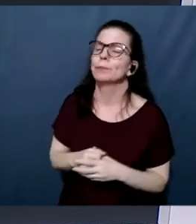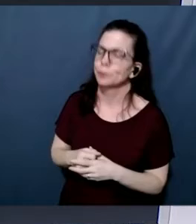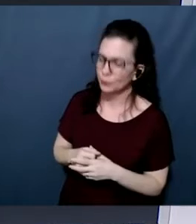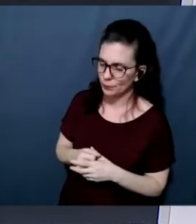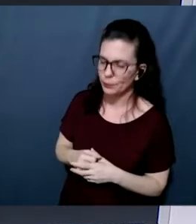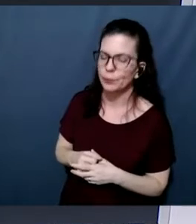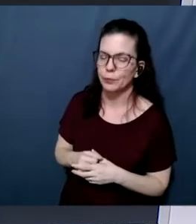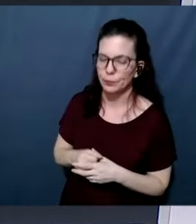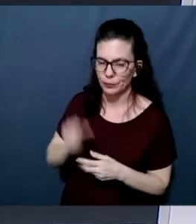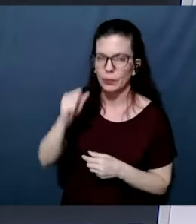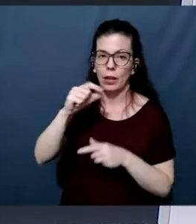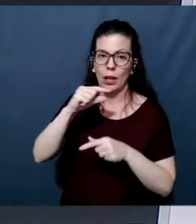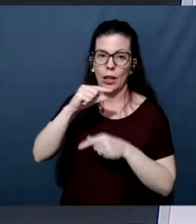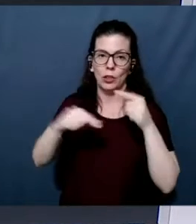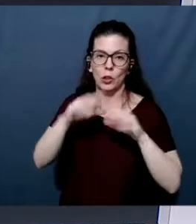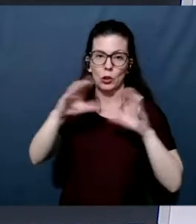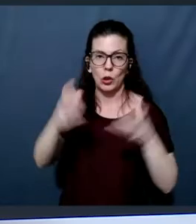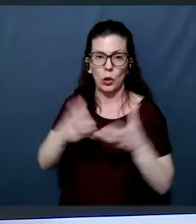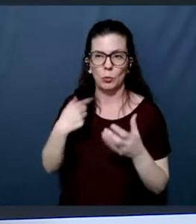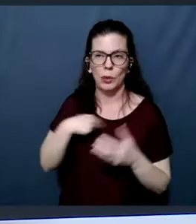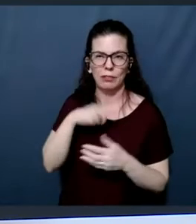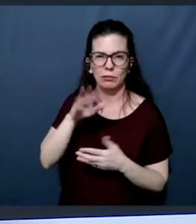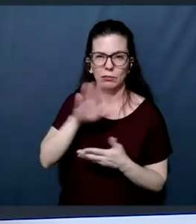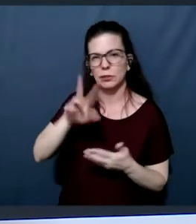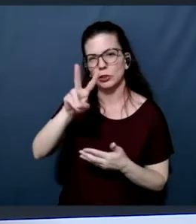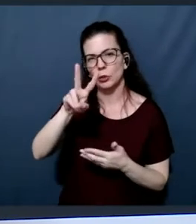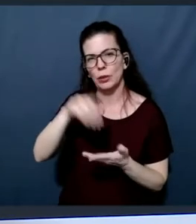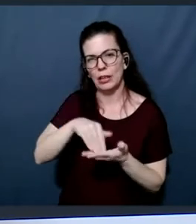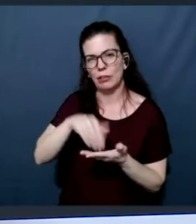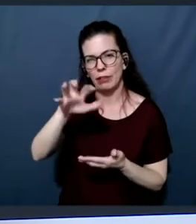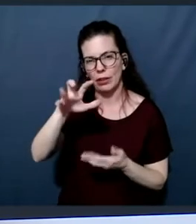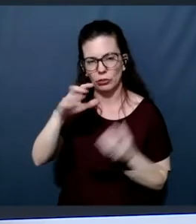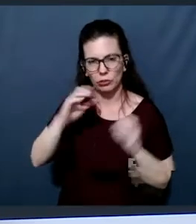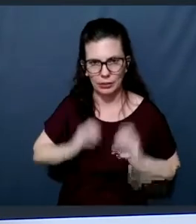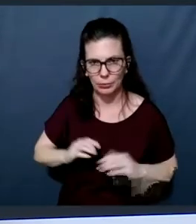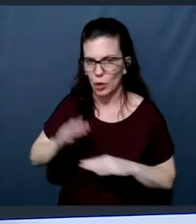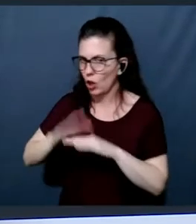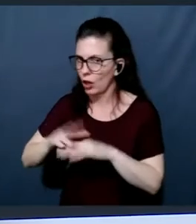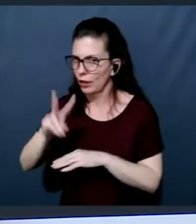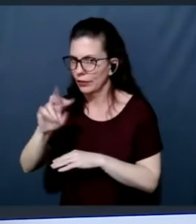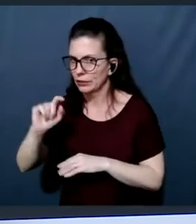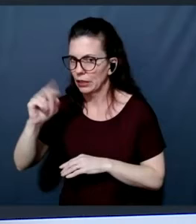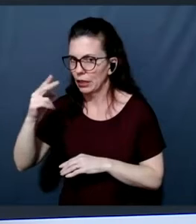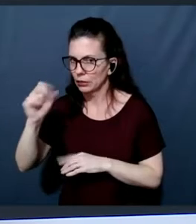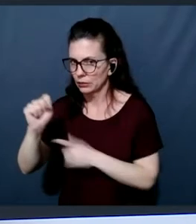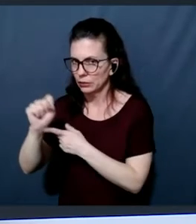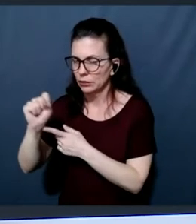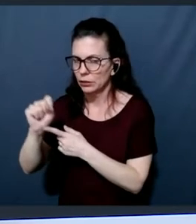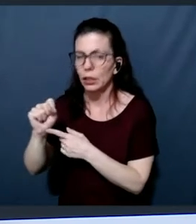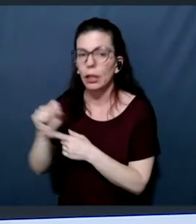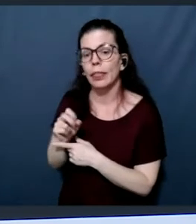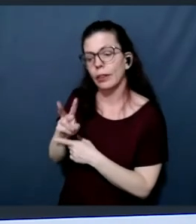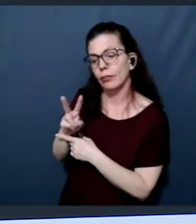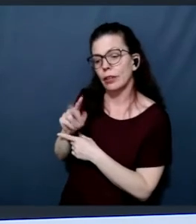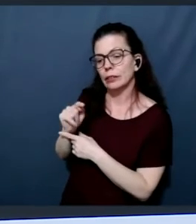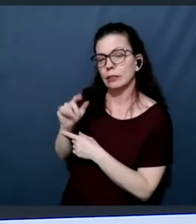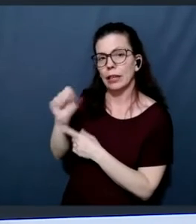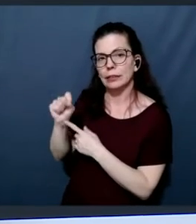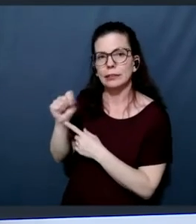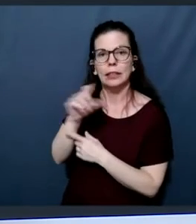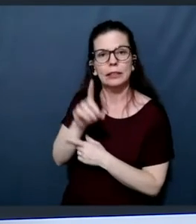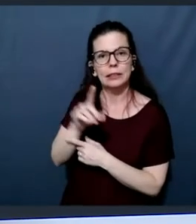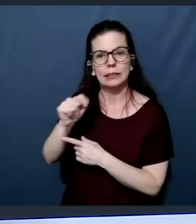globally we have about 2,500 customers Okay. on VTEX. The VTEX DTC Launchpad